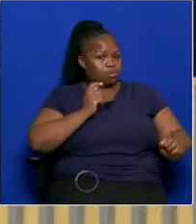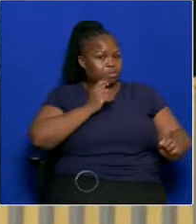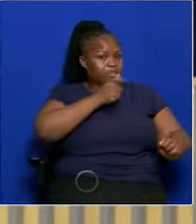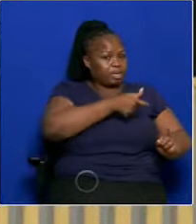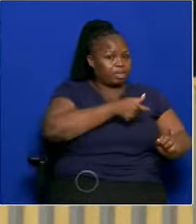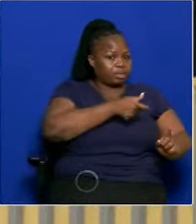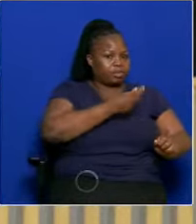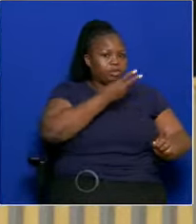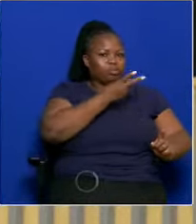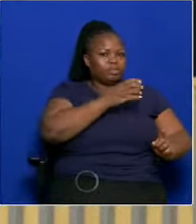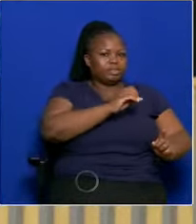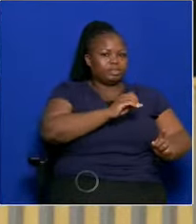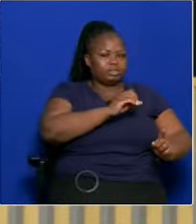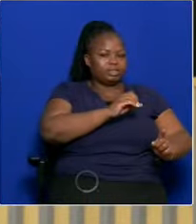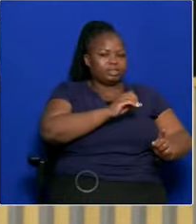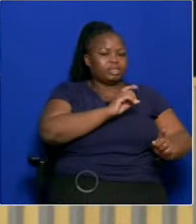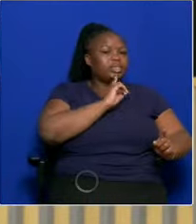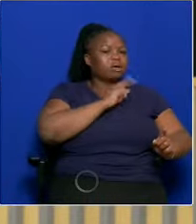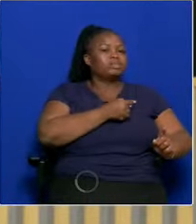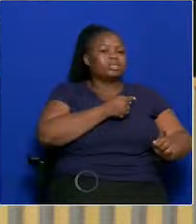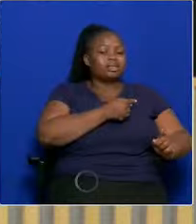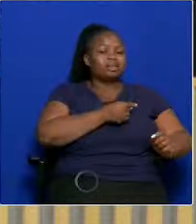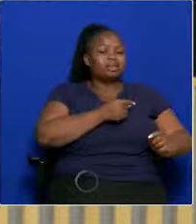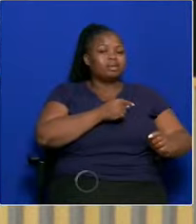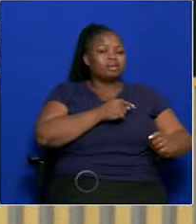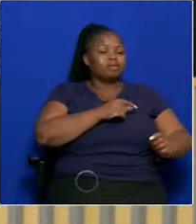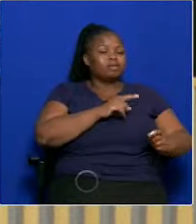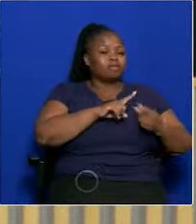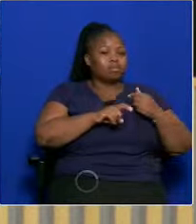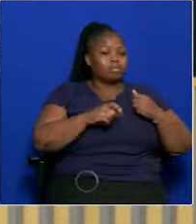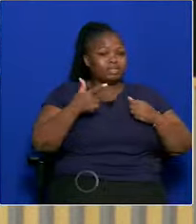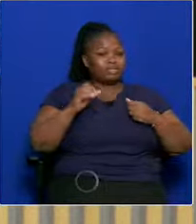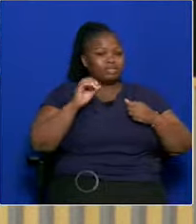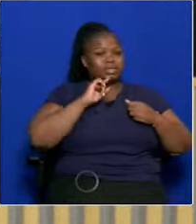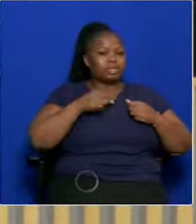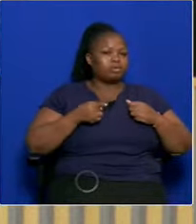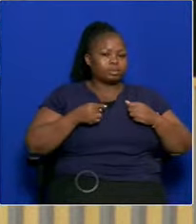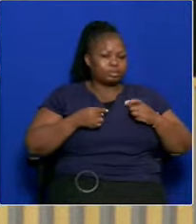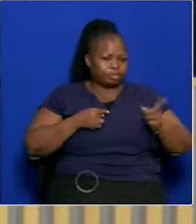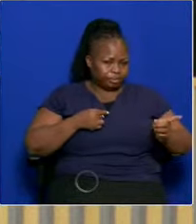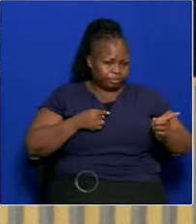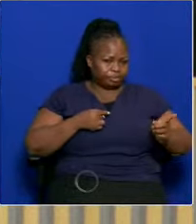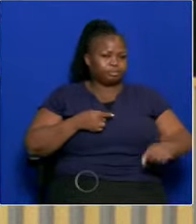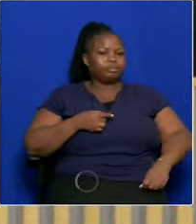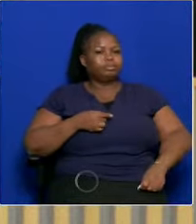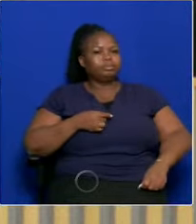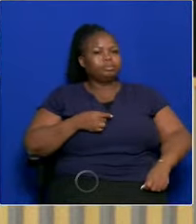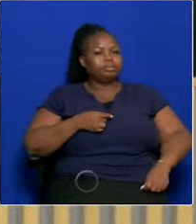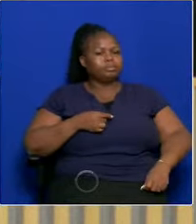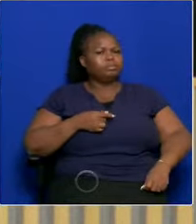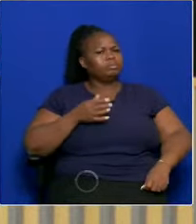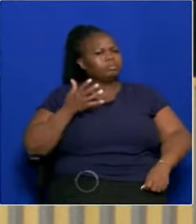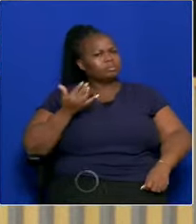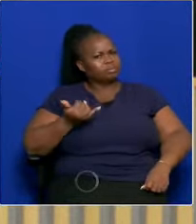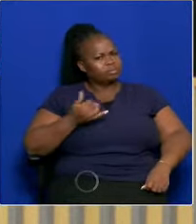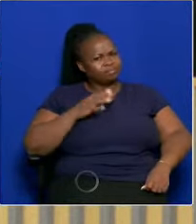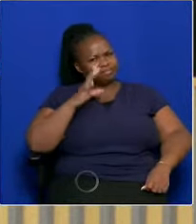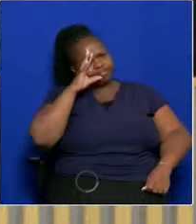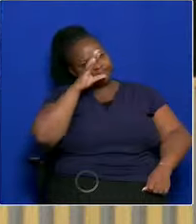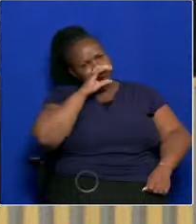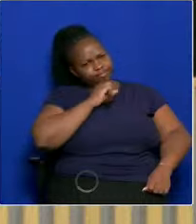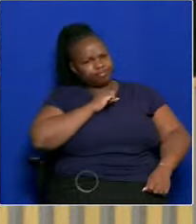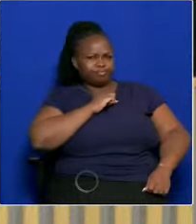the 70,000 that you owed him. Yes. Now, there is a suspicion that either you